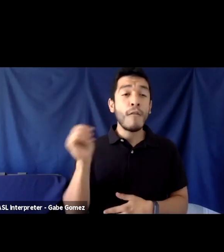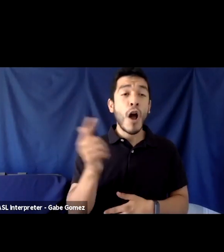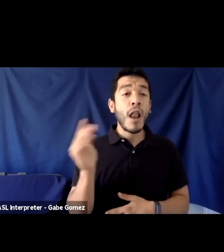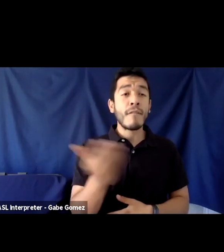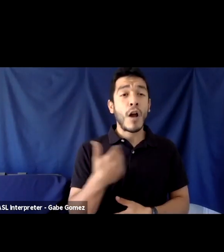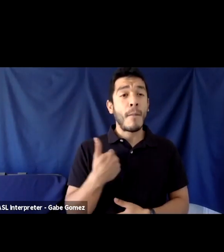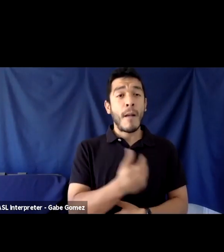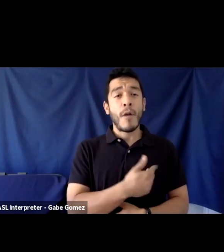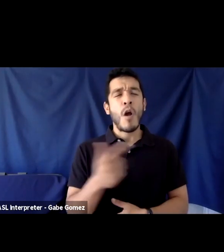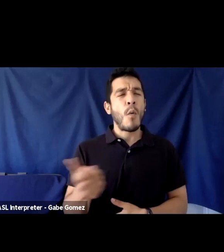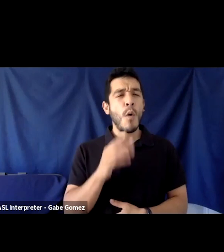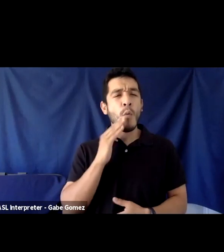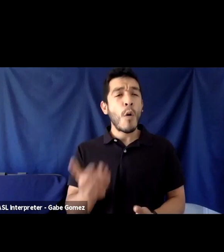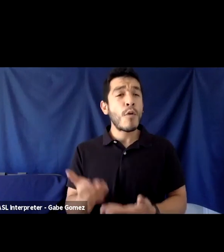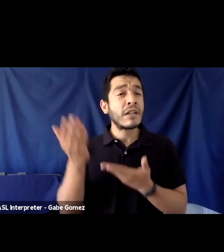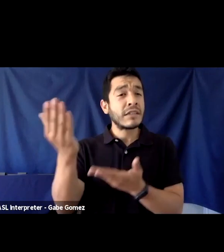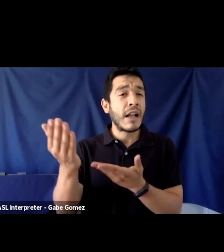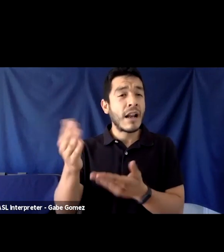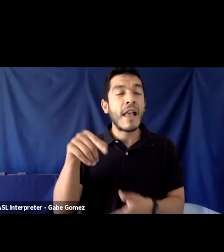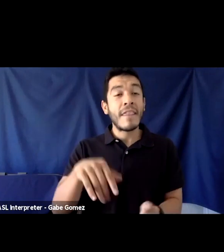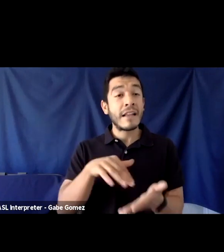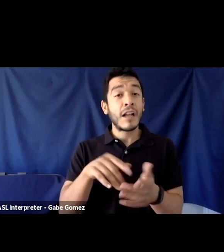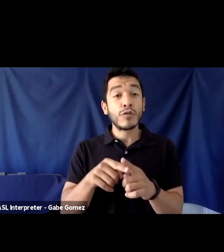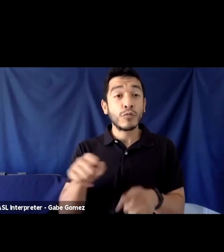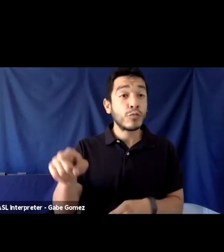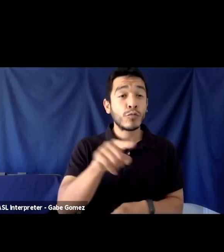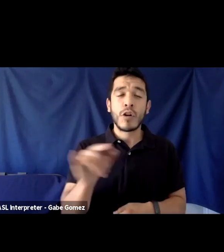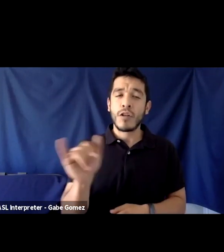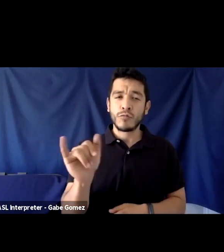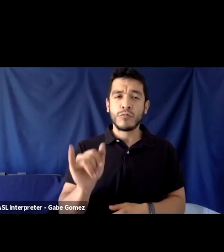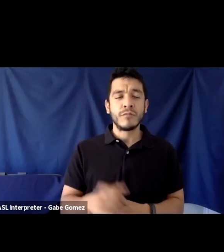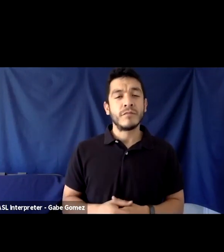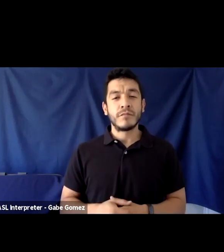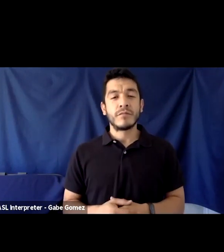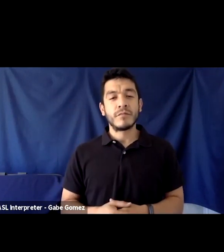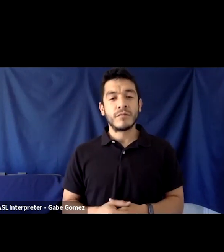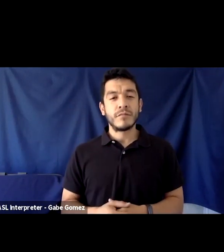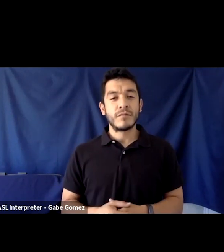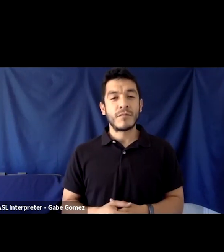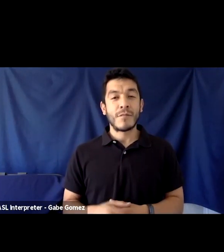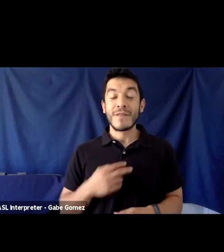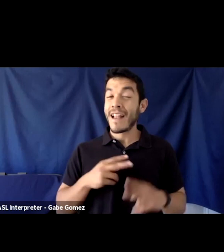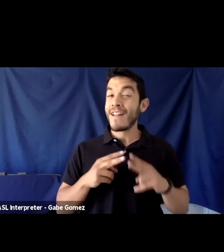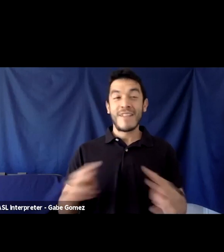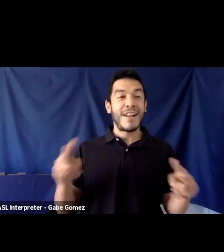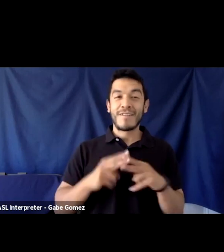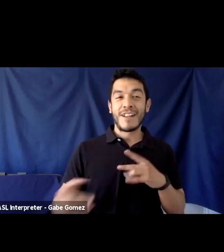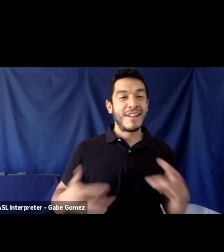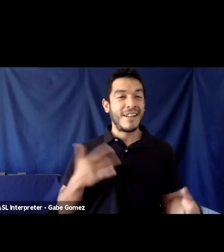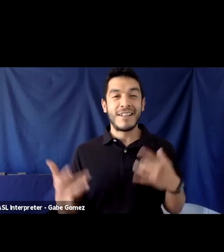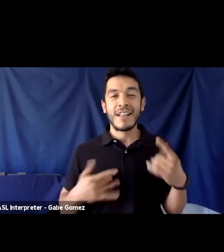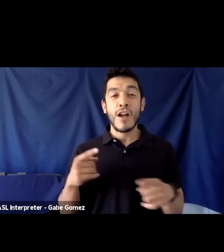happy to present the study to you, as well. So I'm really, really excited